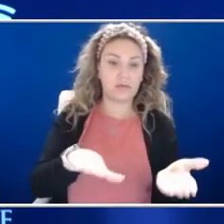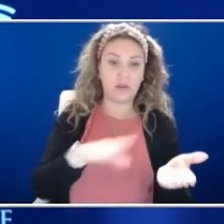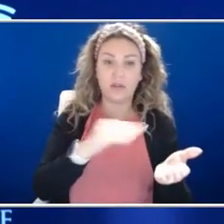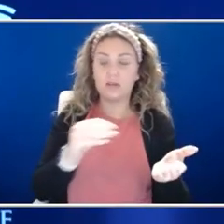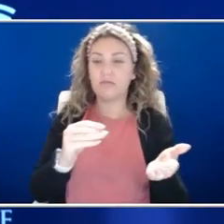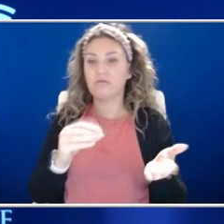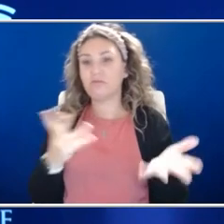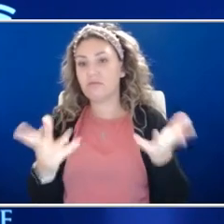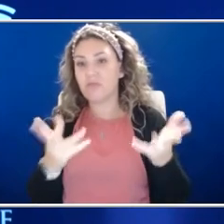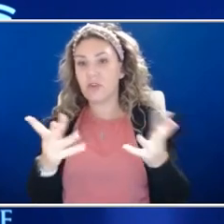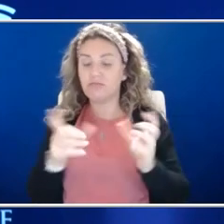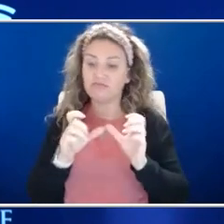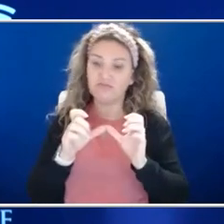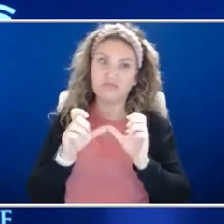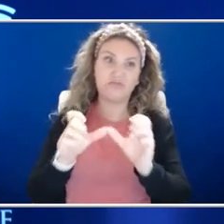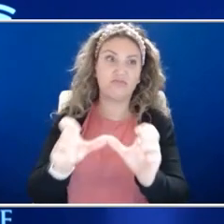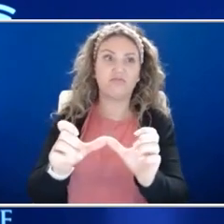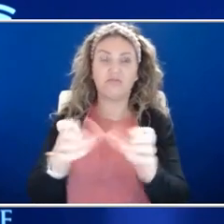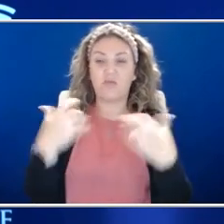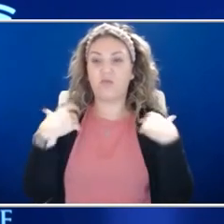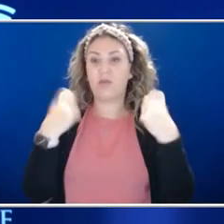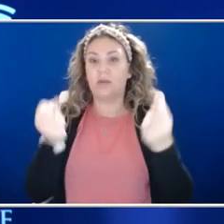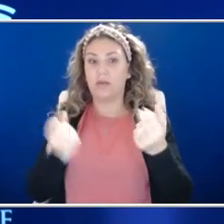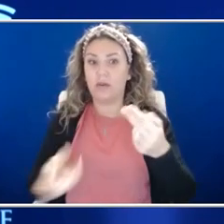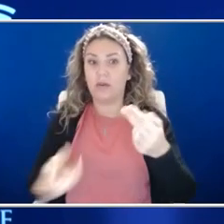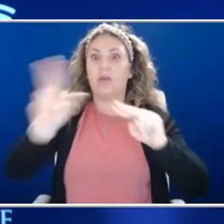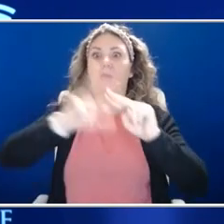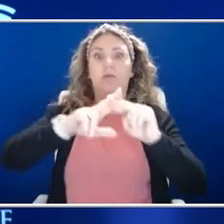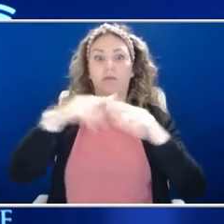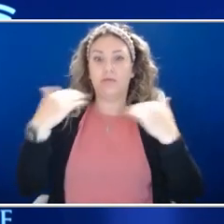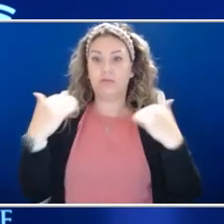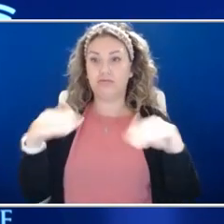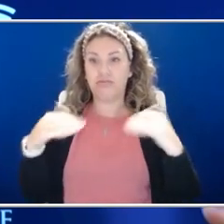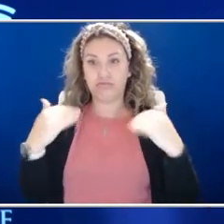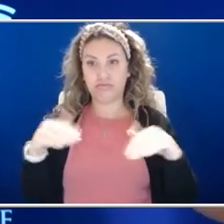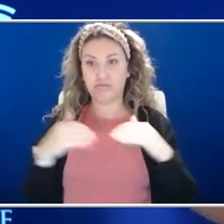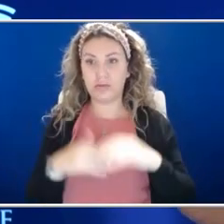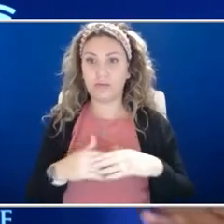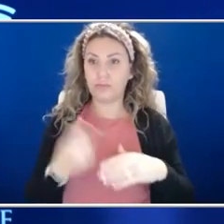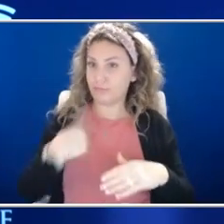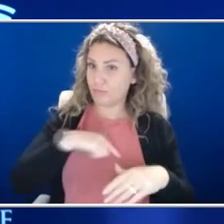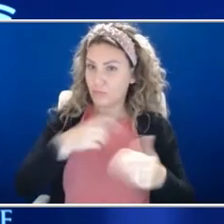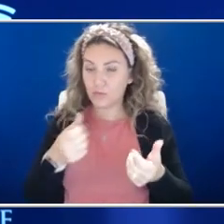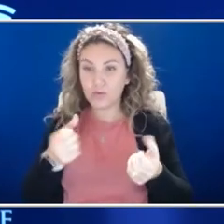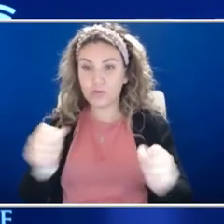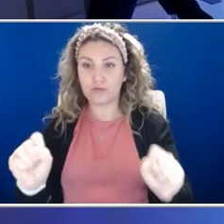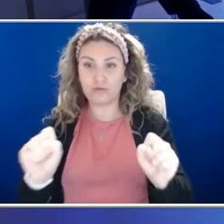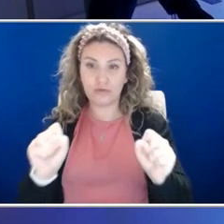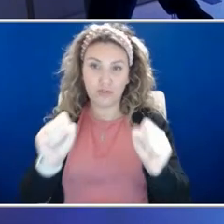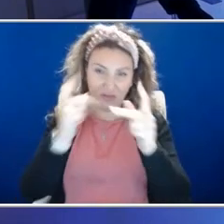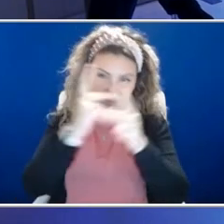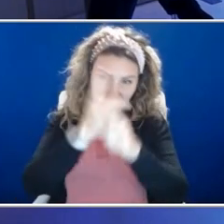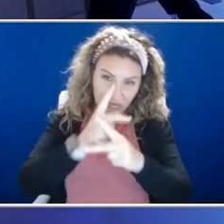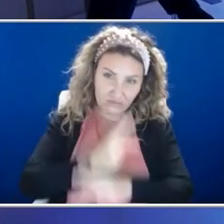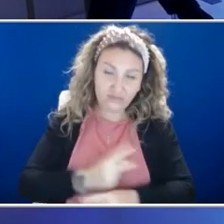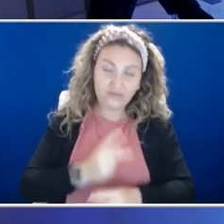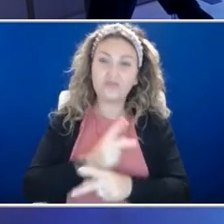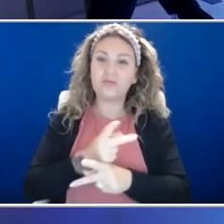prolonged recoveries goes up remarkably. And we try to do those things that are going to help take care of the kidney. So, absolutely.